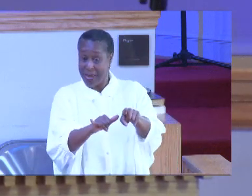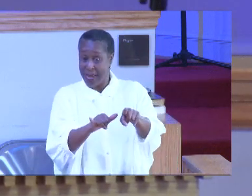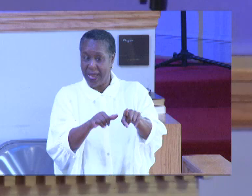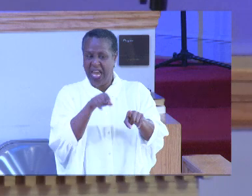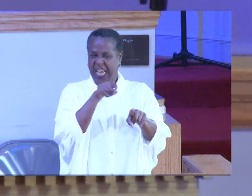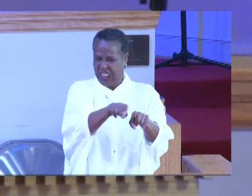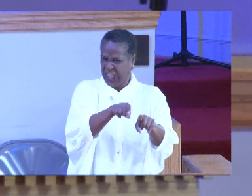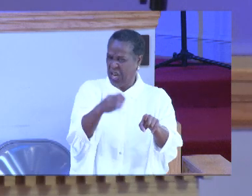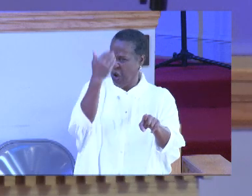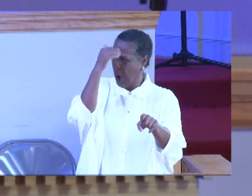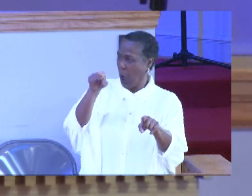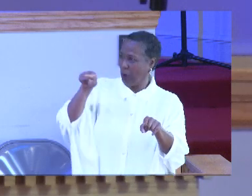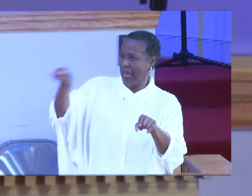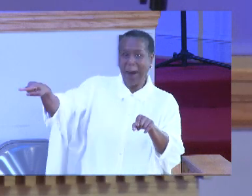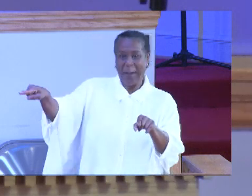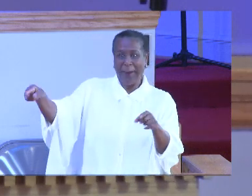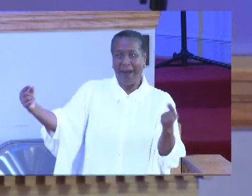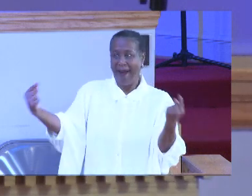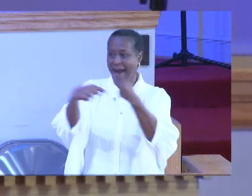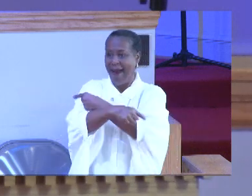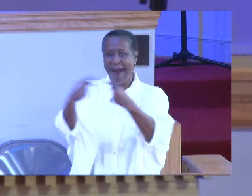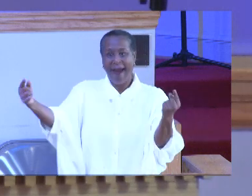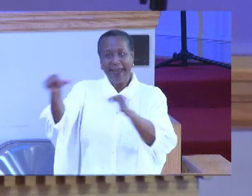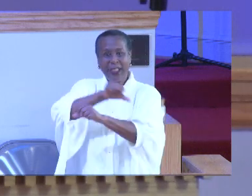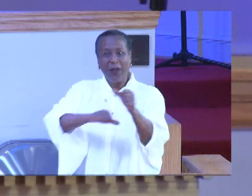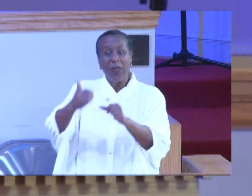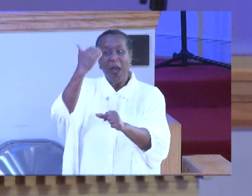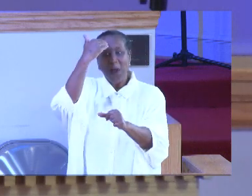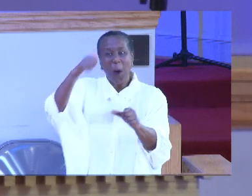she knows him.